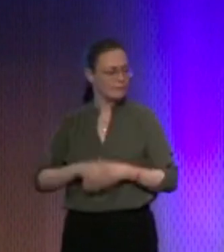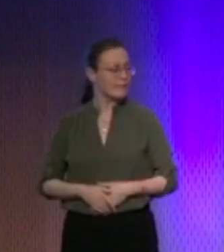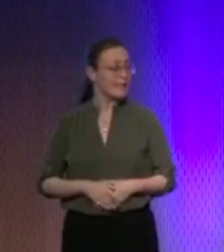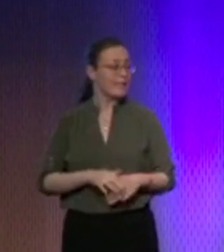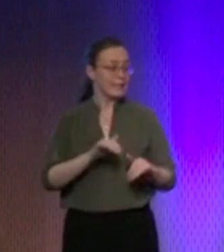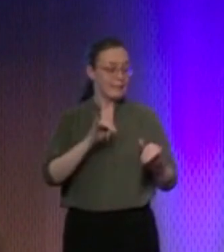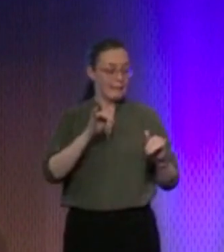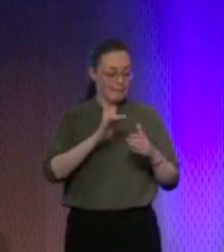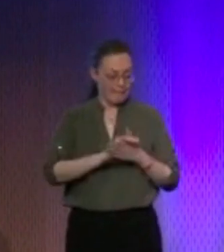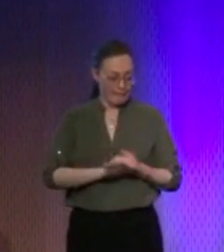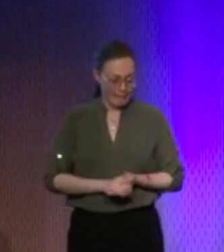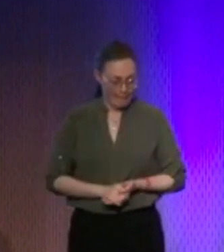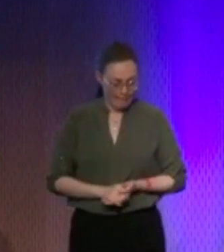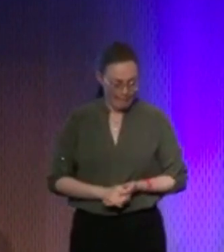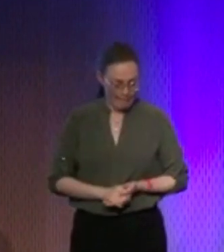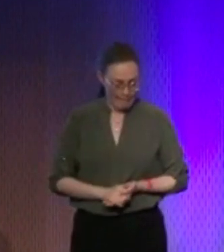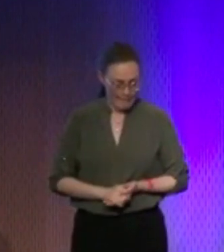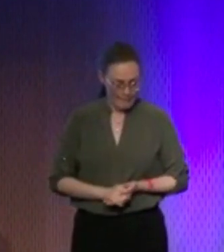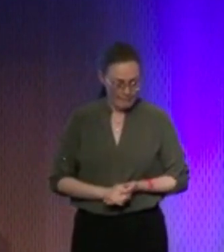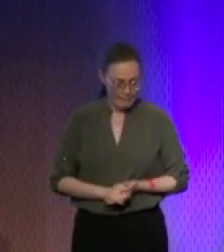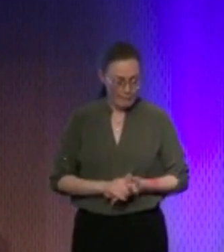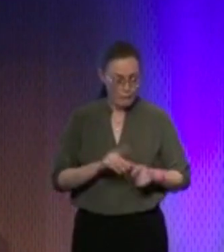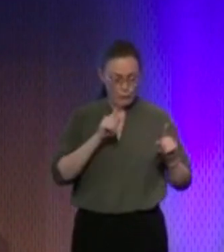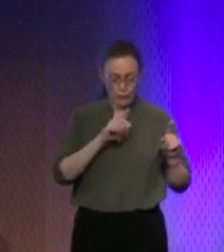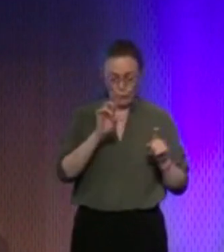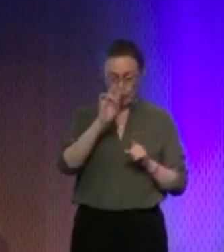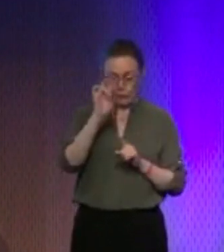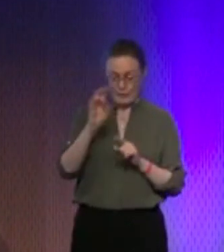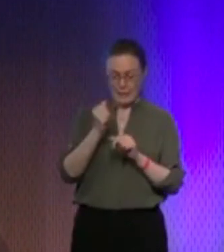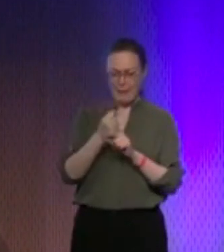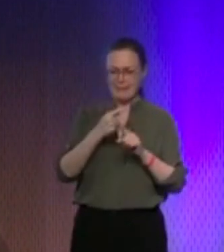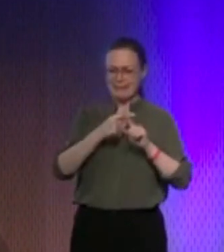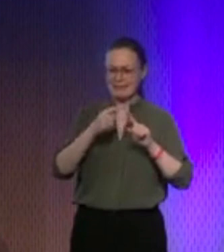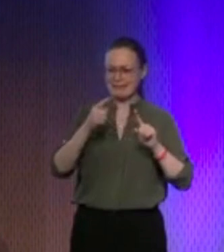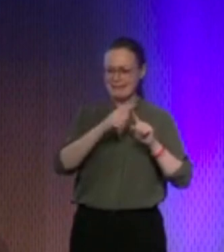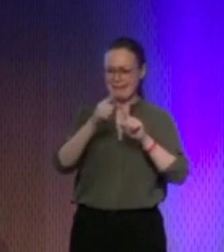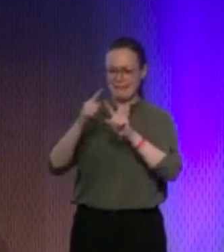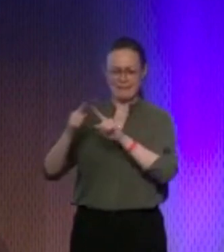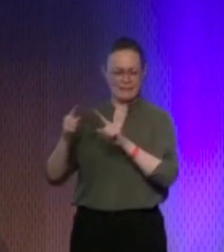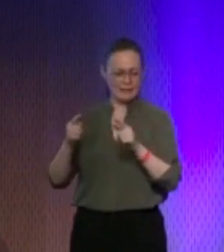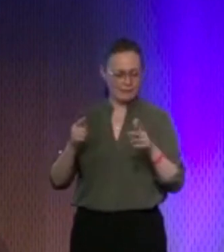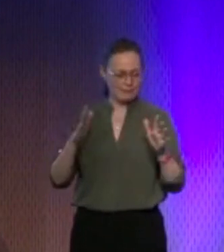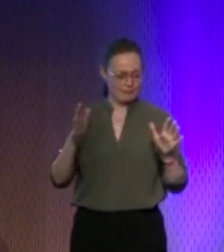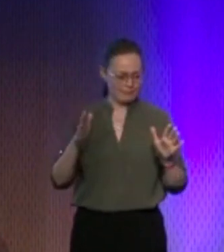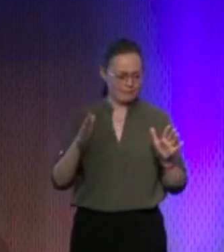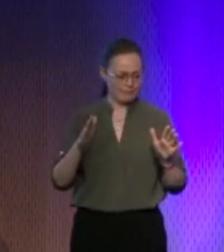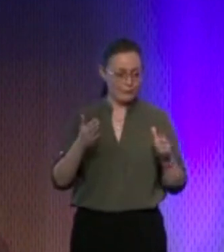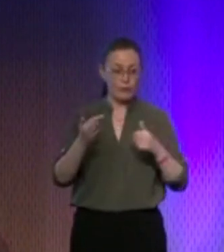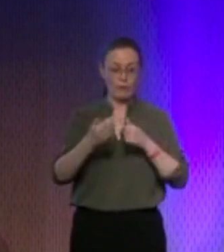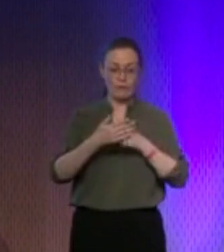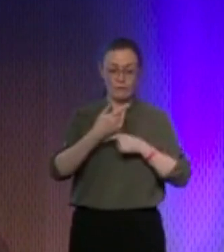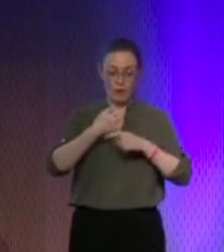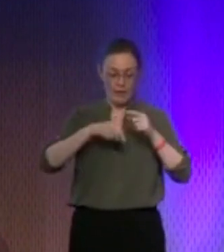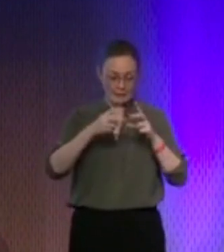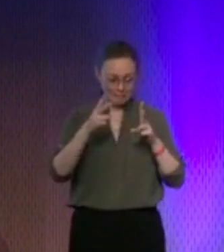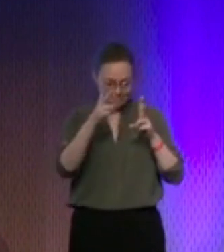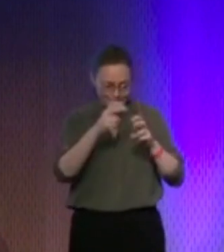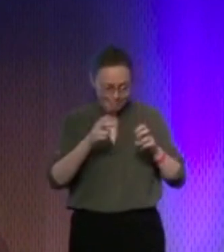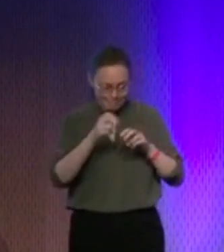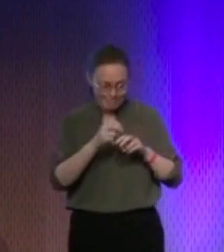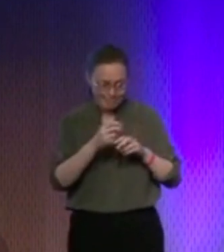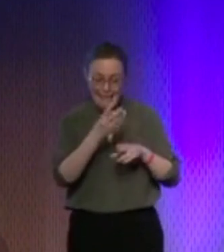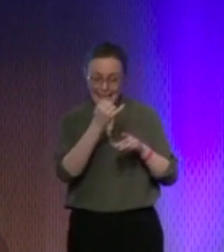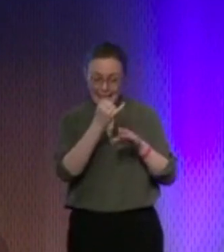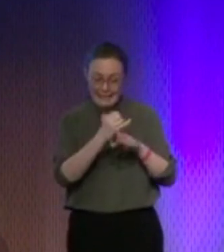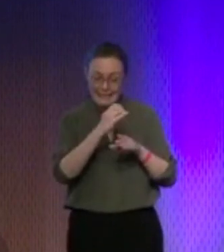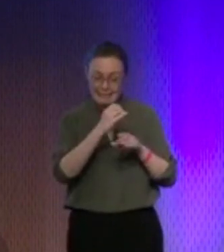Yeah, so in terms of the question about the different syndromes, so when we are assessing anxiety in clinic,